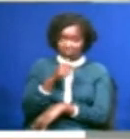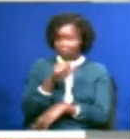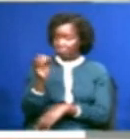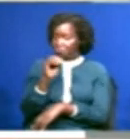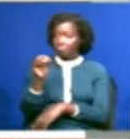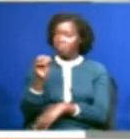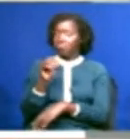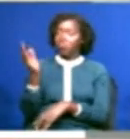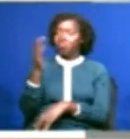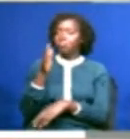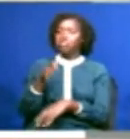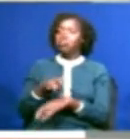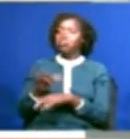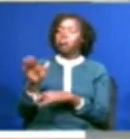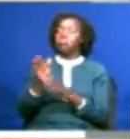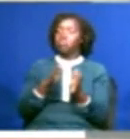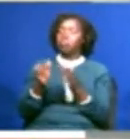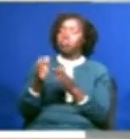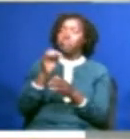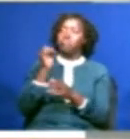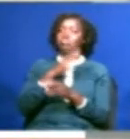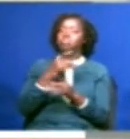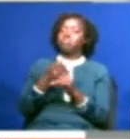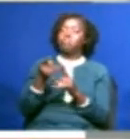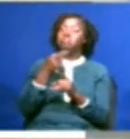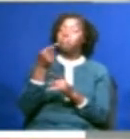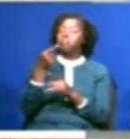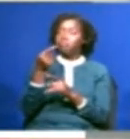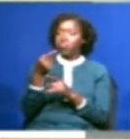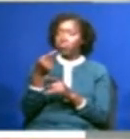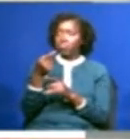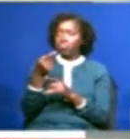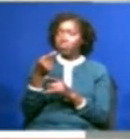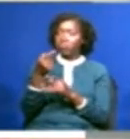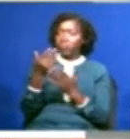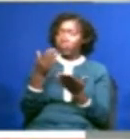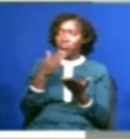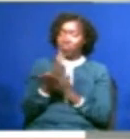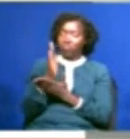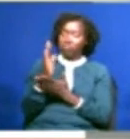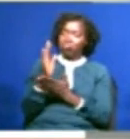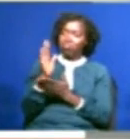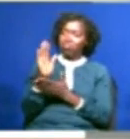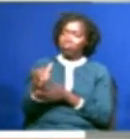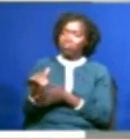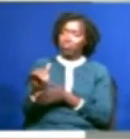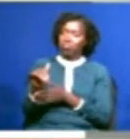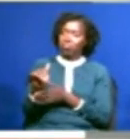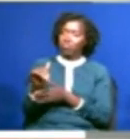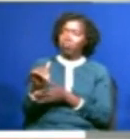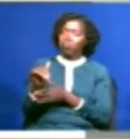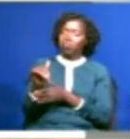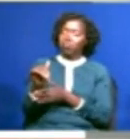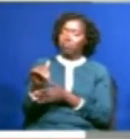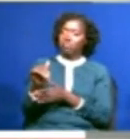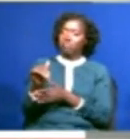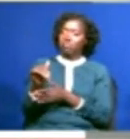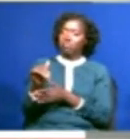to the streets to complain. But as we've said, it has been now proven for any avoidance of